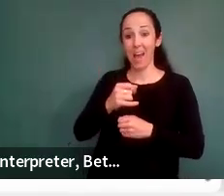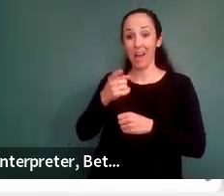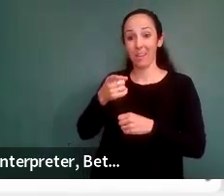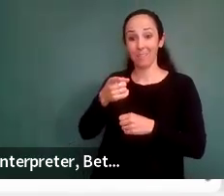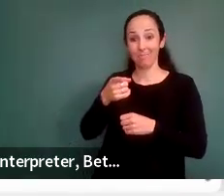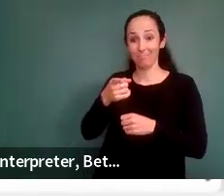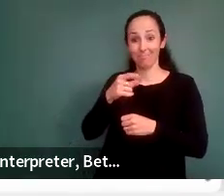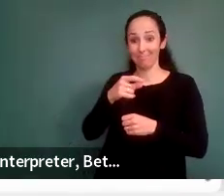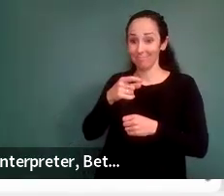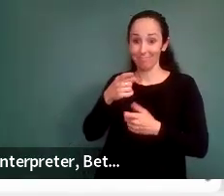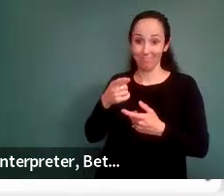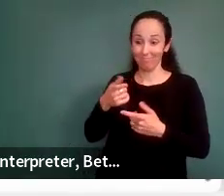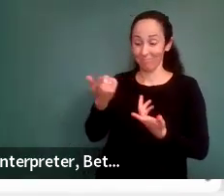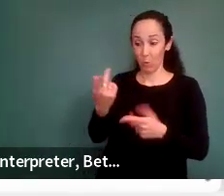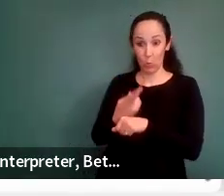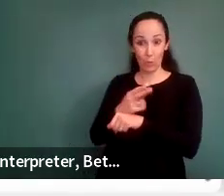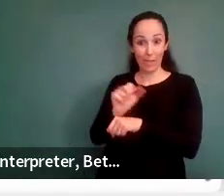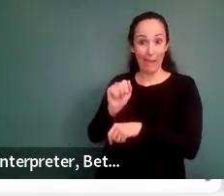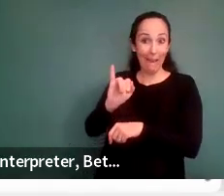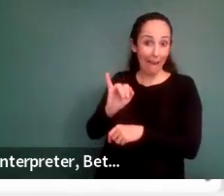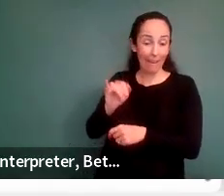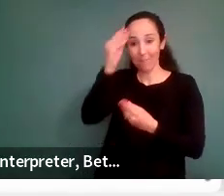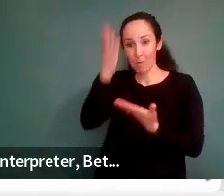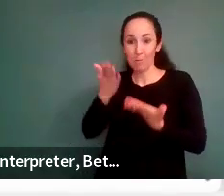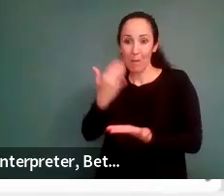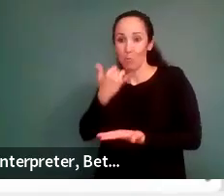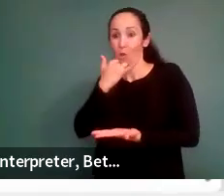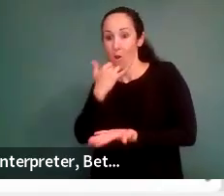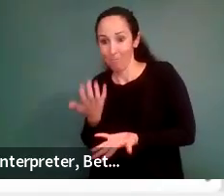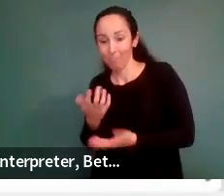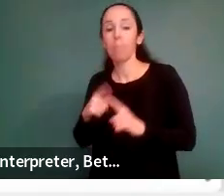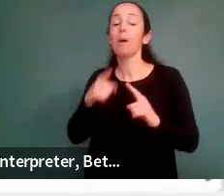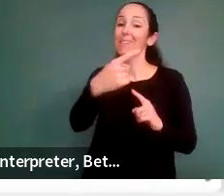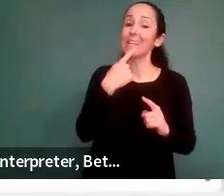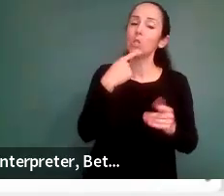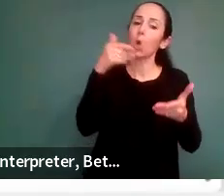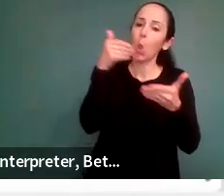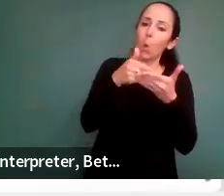incorrect. So top of file. A close dash up of a logo. A close-up of a logo. That's great.